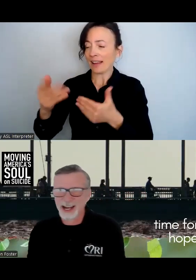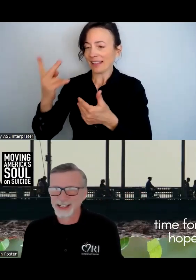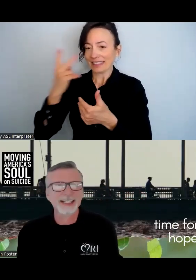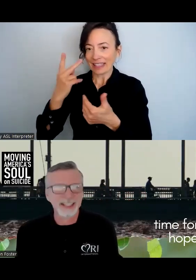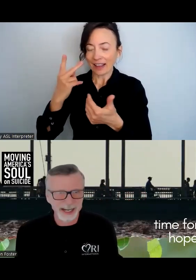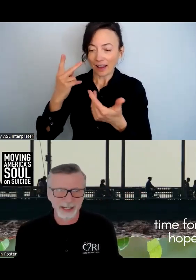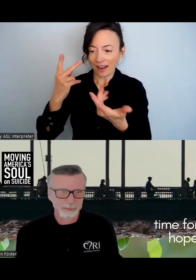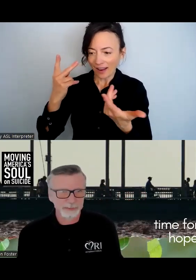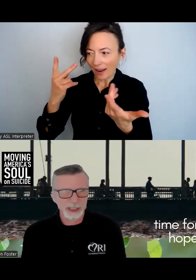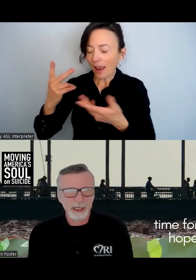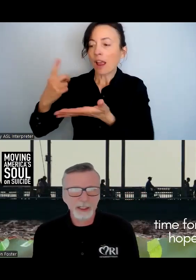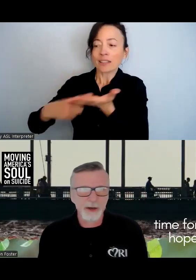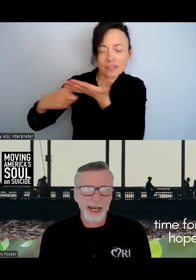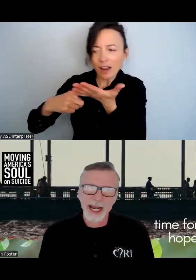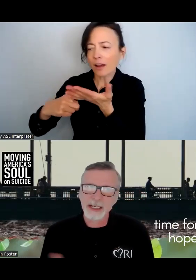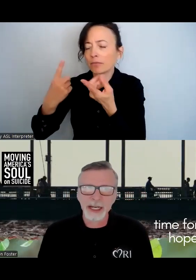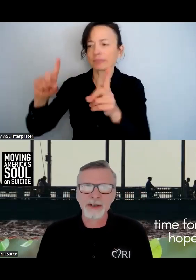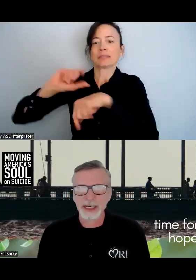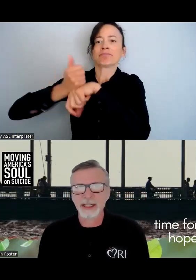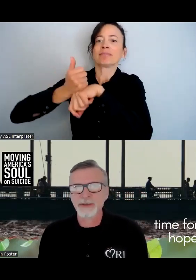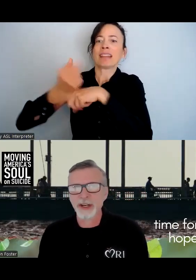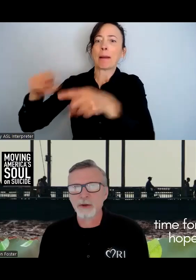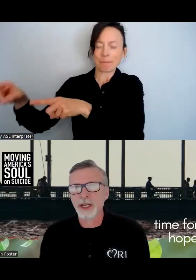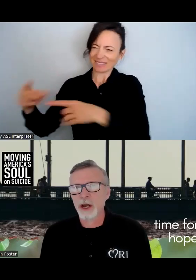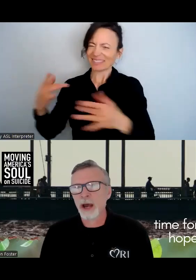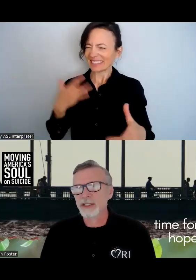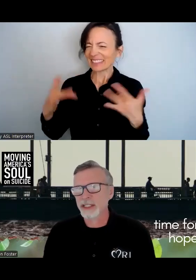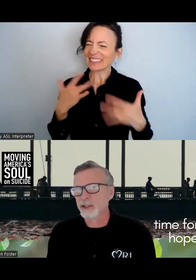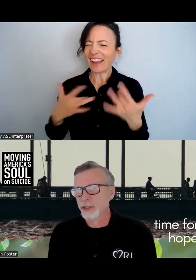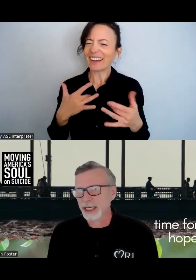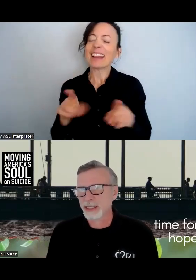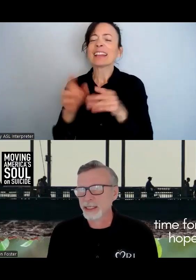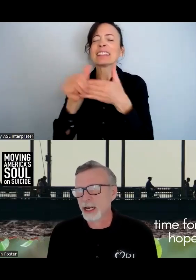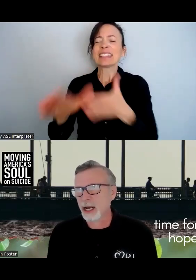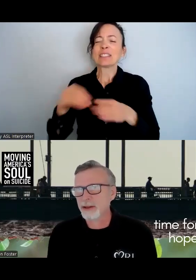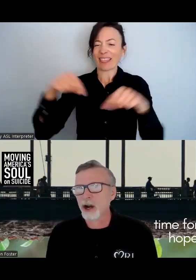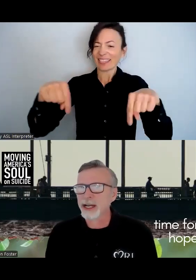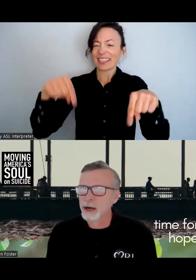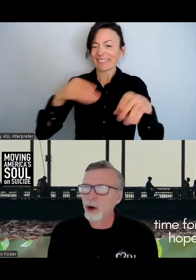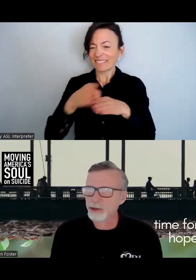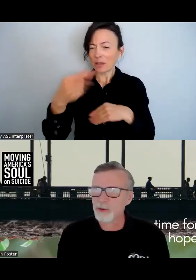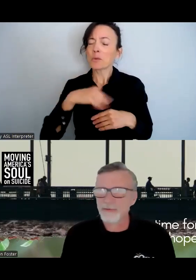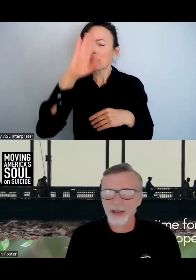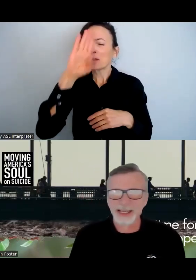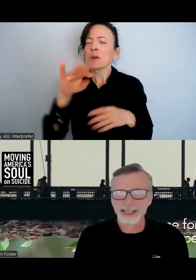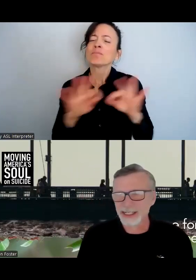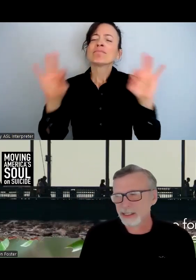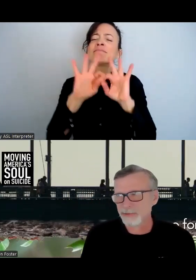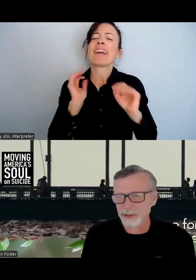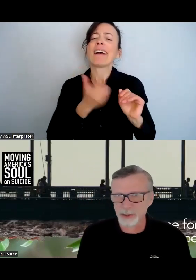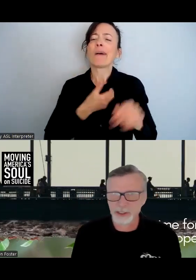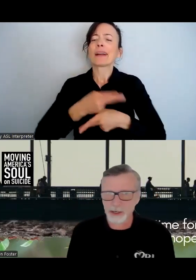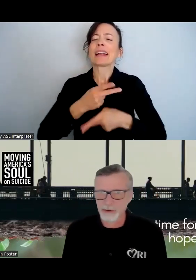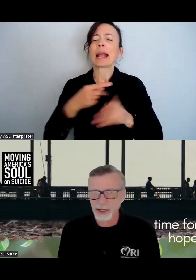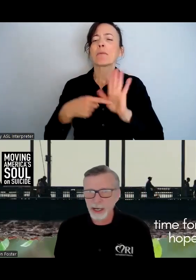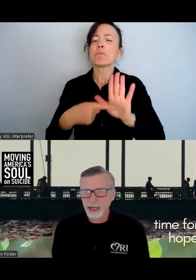is exciting. So, and as leaders in this field, we know how essential it is that our care models reflect the needs of